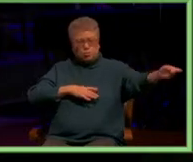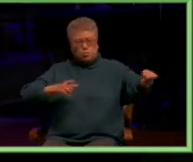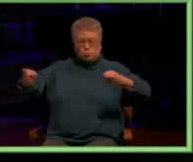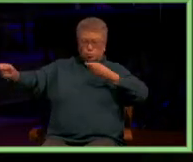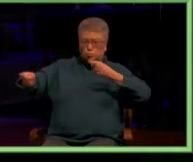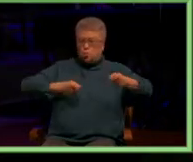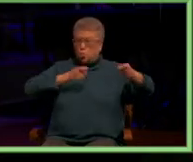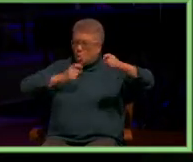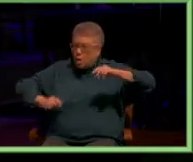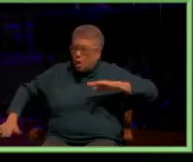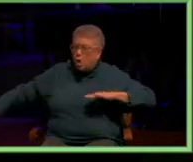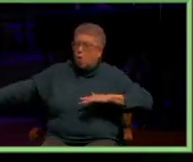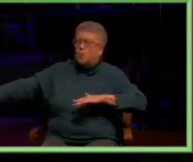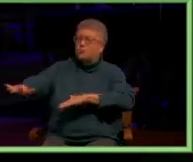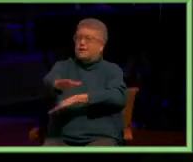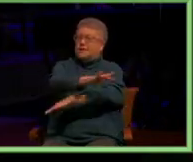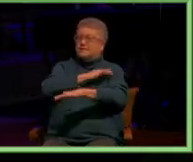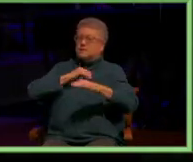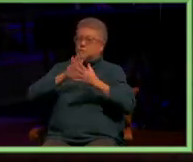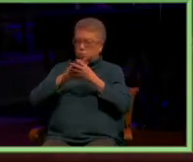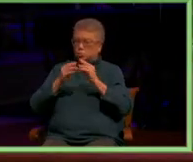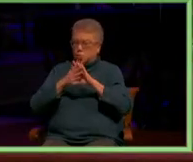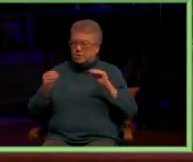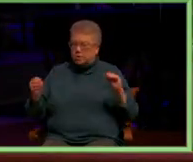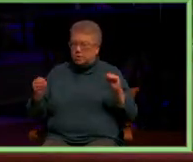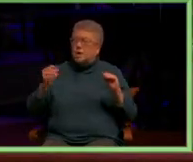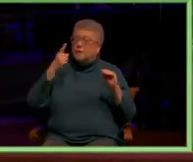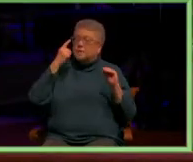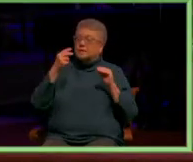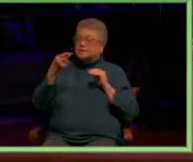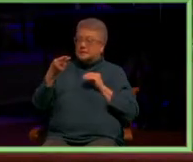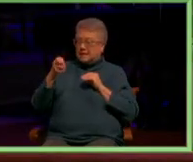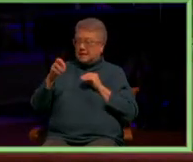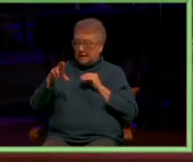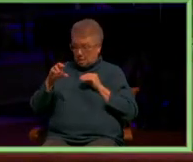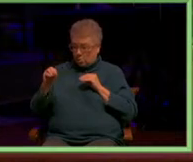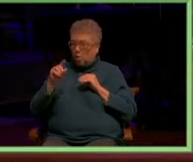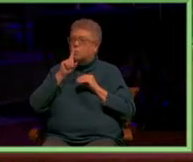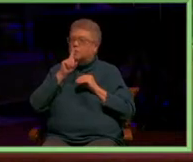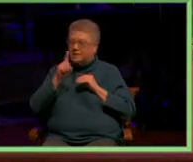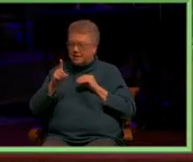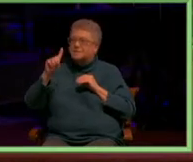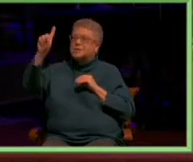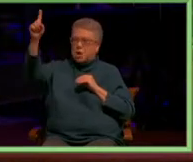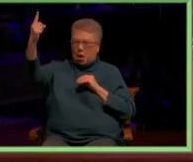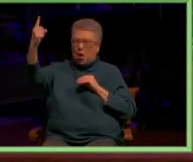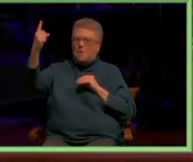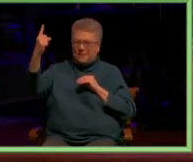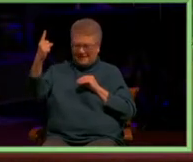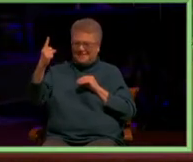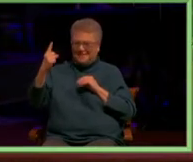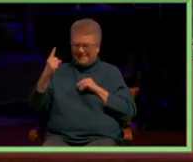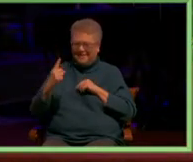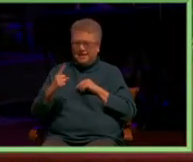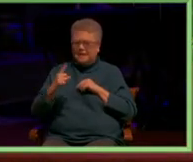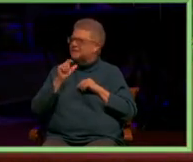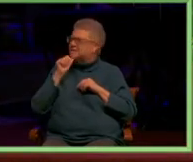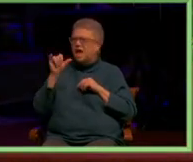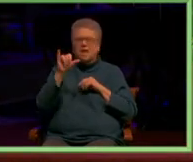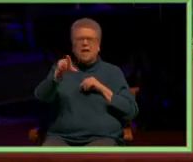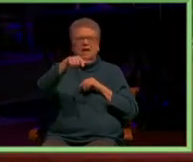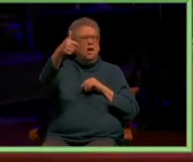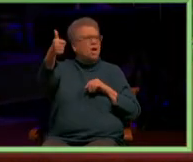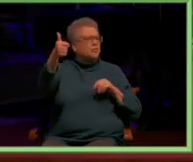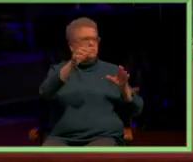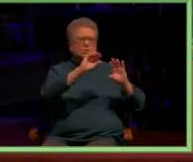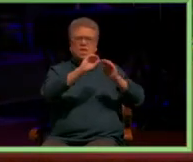things. This story is getting really good because the hero's resume is building really well. This hero is not like anyone else. He is God